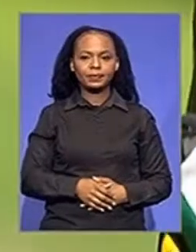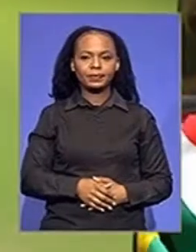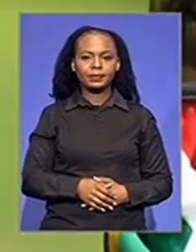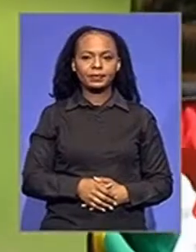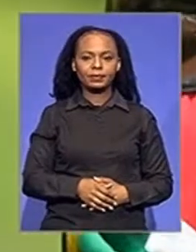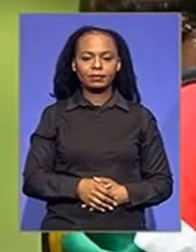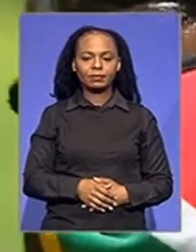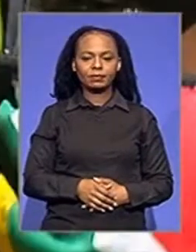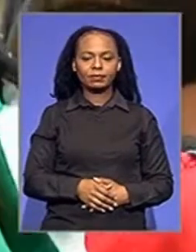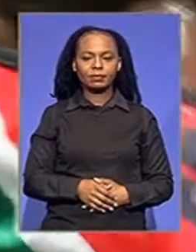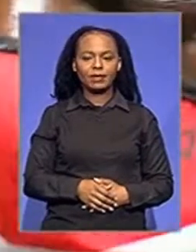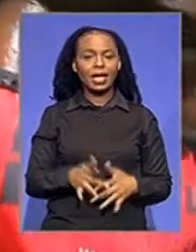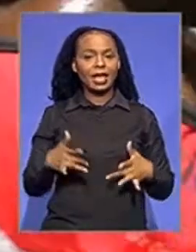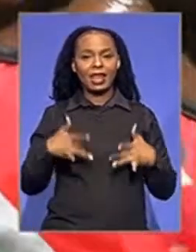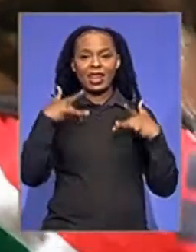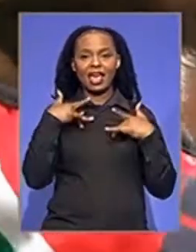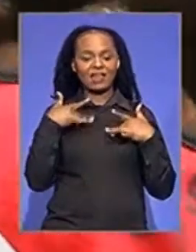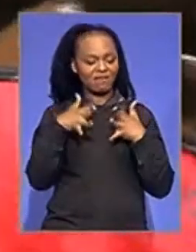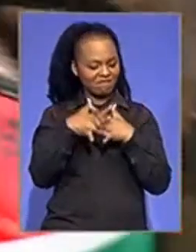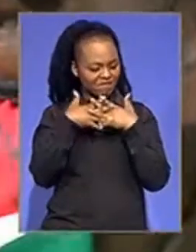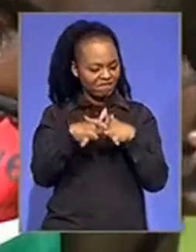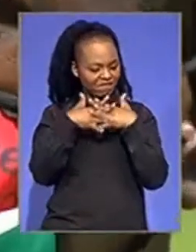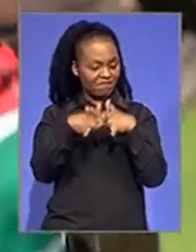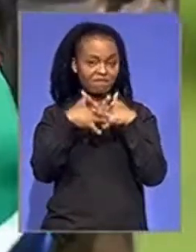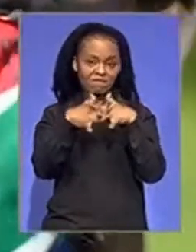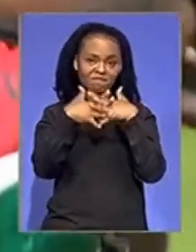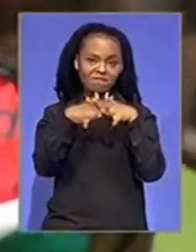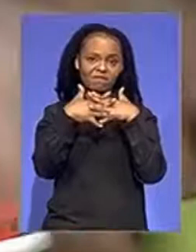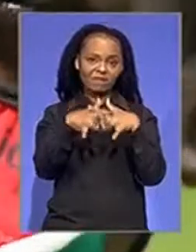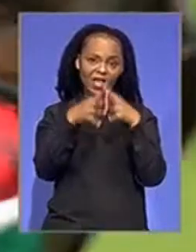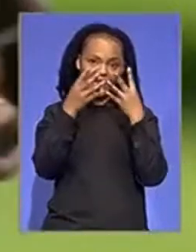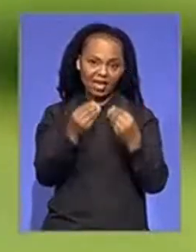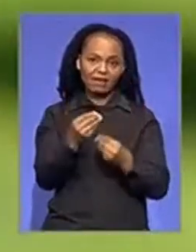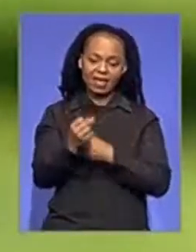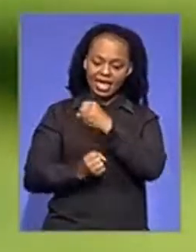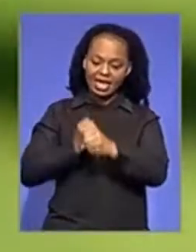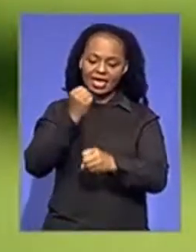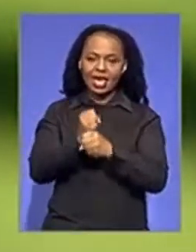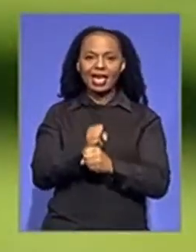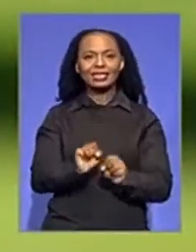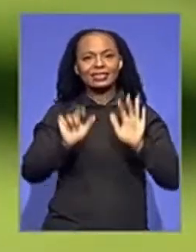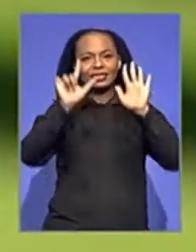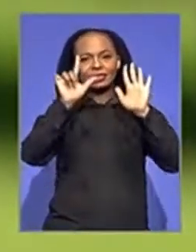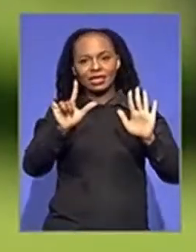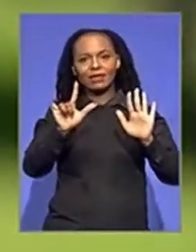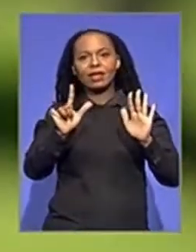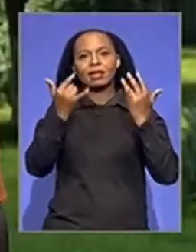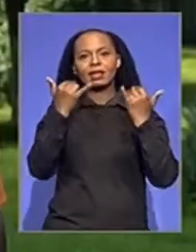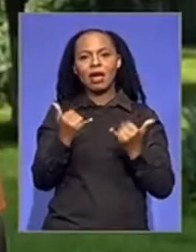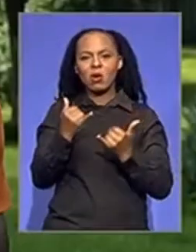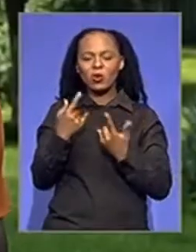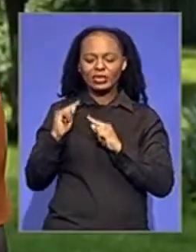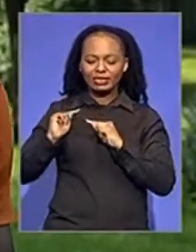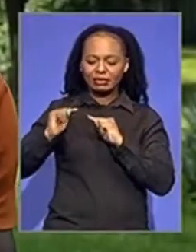My life is miserable. I can't cope. It's difficult. go šetše go le mengwaga e šupa go tloga mola Sethembisong Ndlovu a gogago ka kgara.